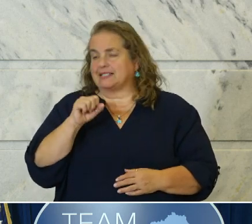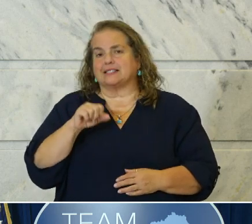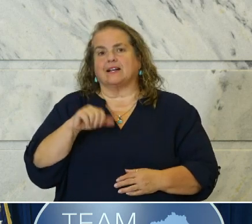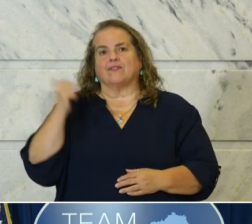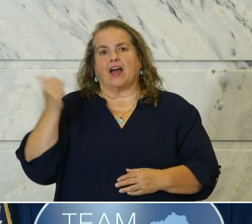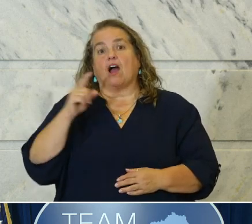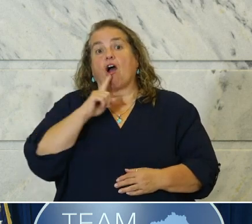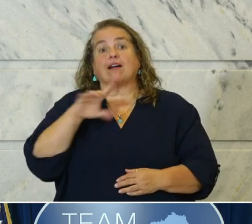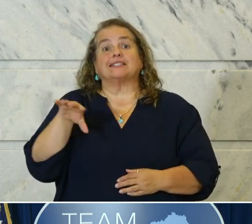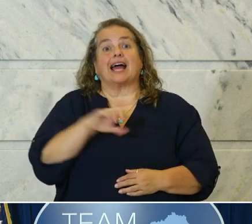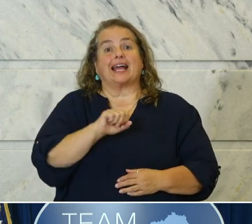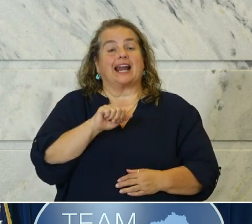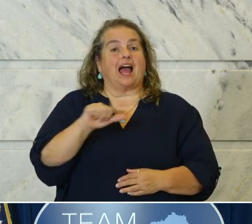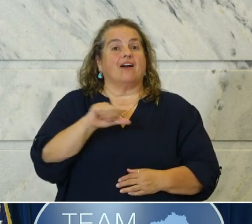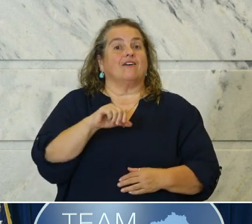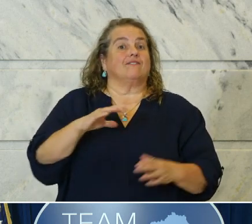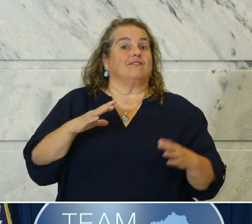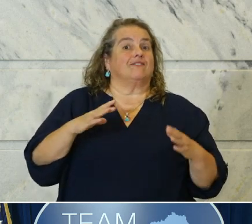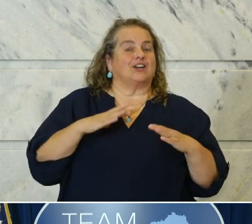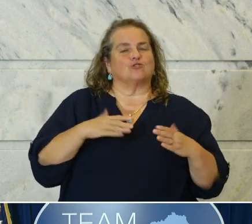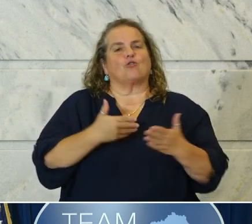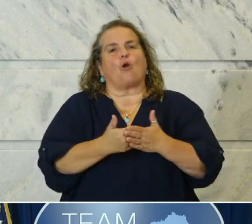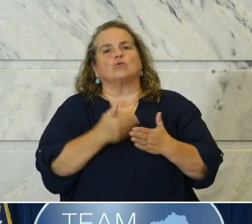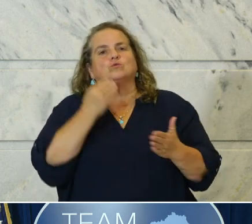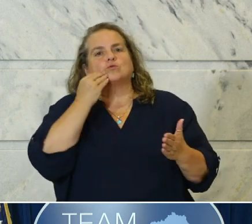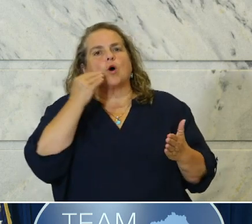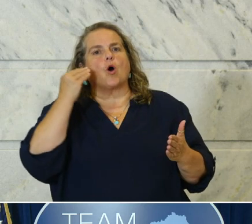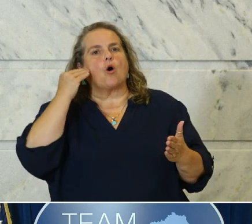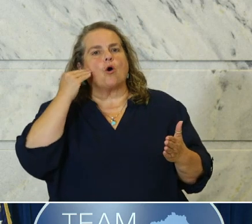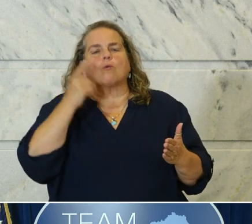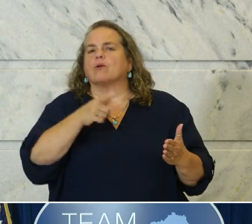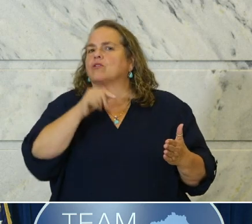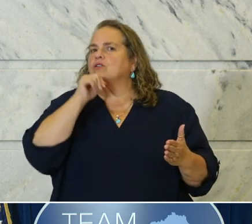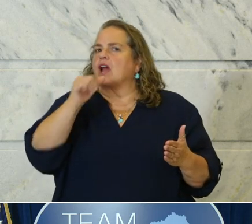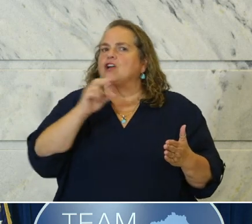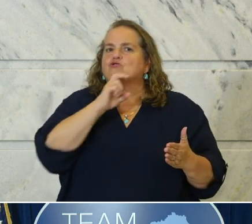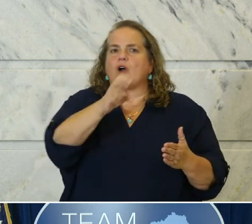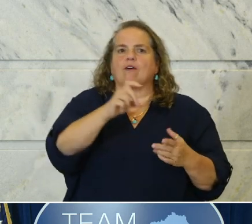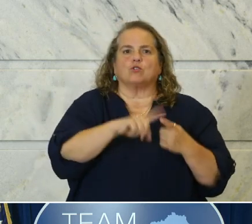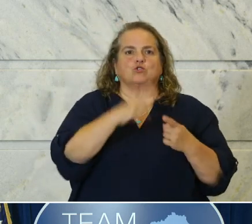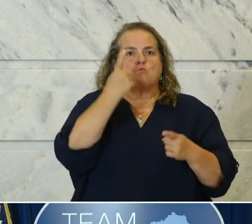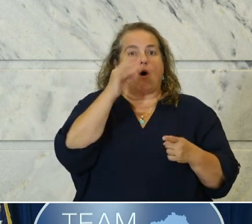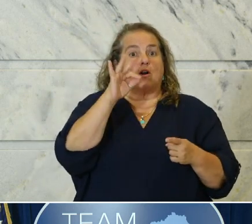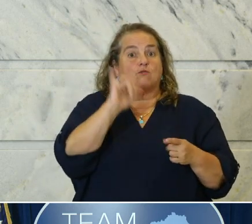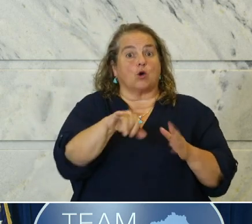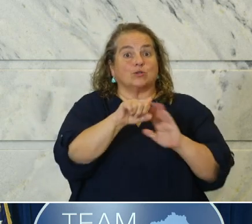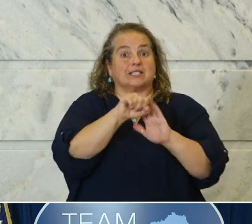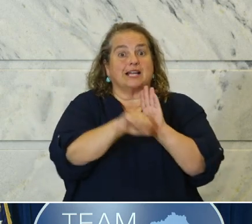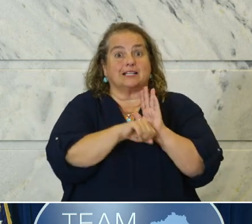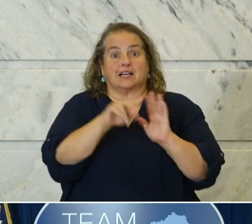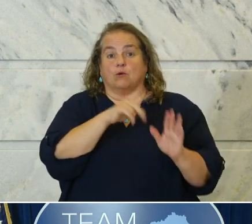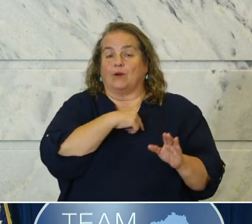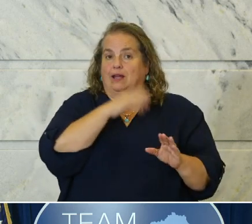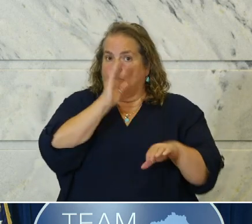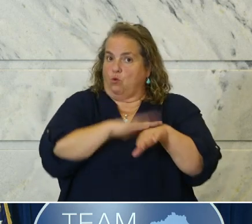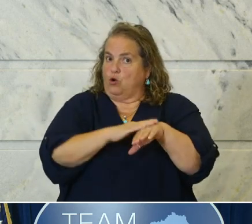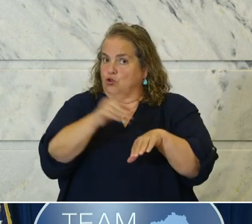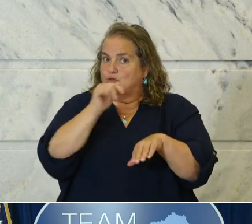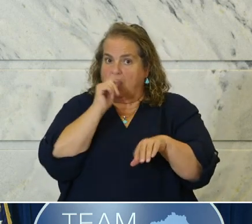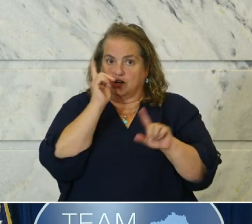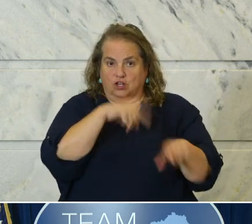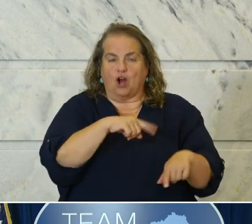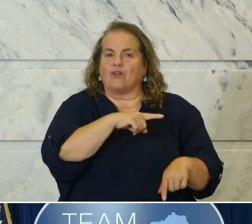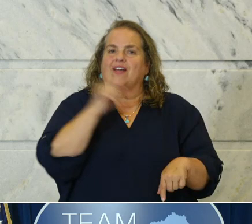are taking a vacation close to home, ensuring that they're not traveling to one of these states that we're not asking people to. This is them at Natural